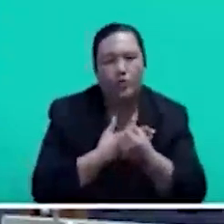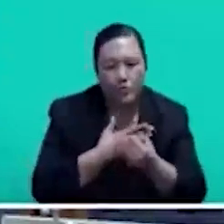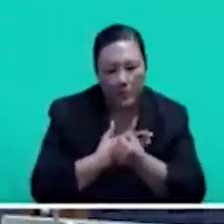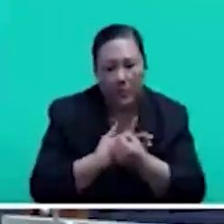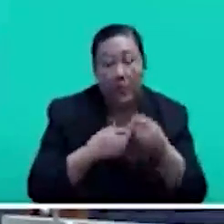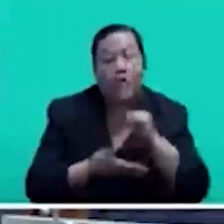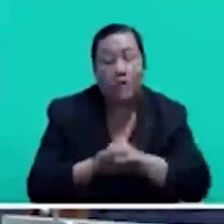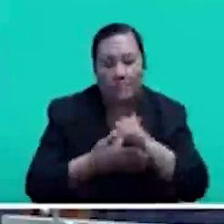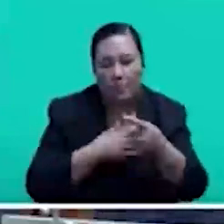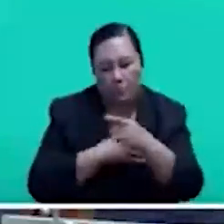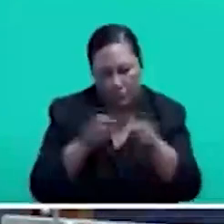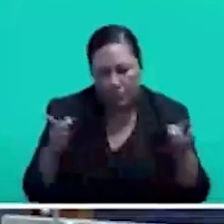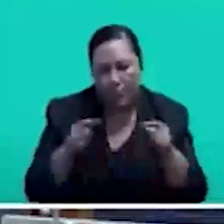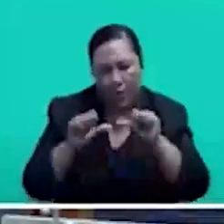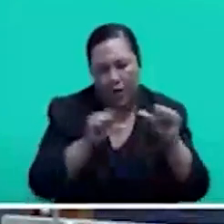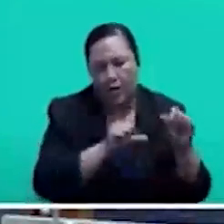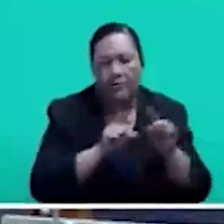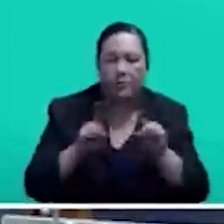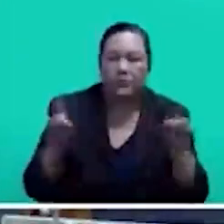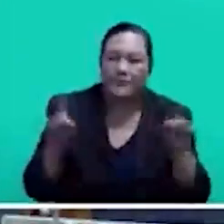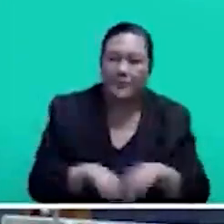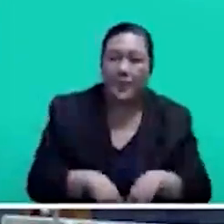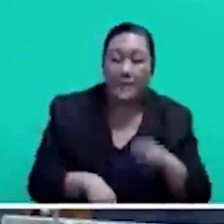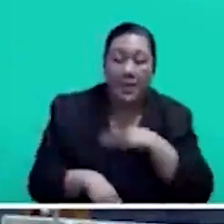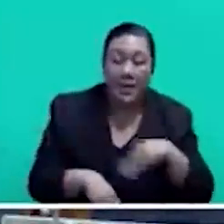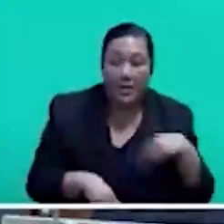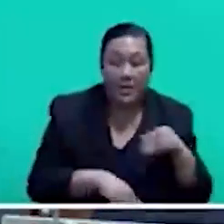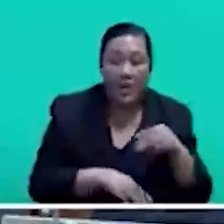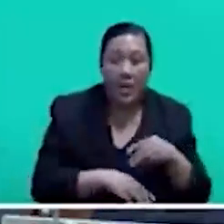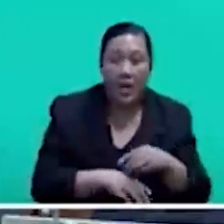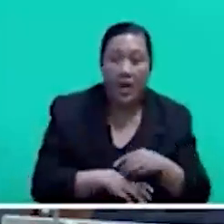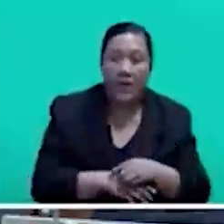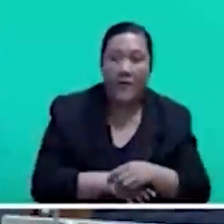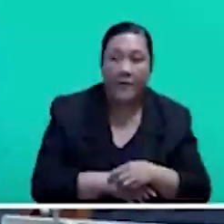sir, for the Ministry of Home Affairs and Immigration to advance our security